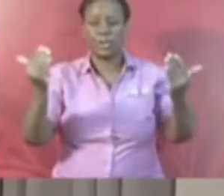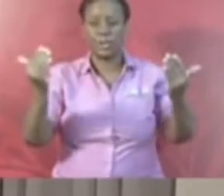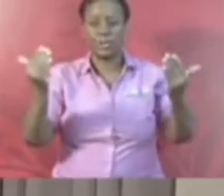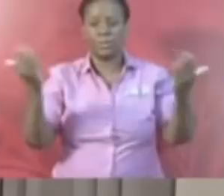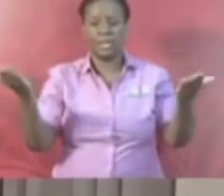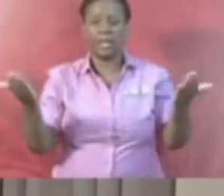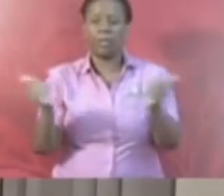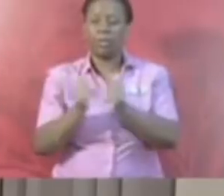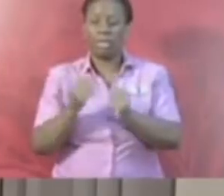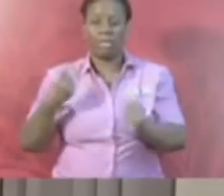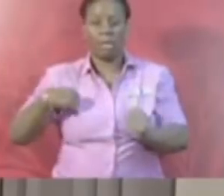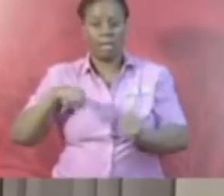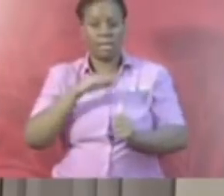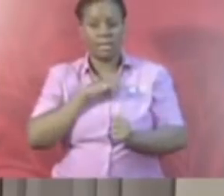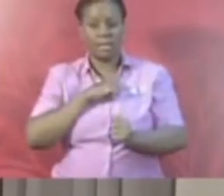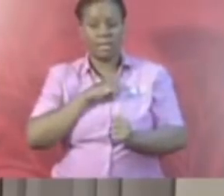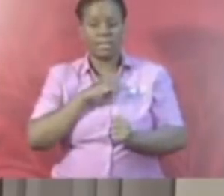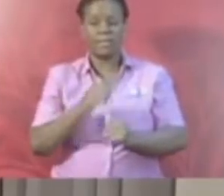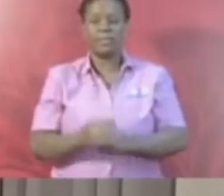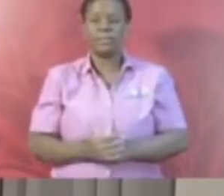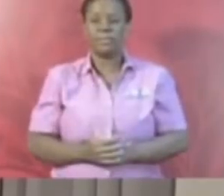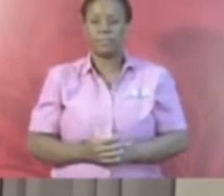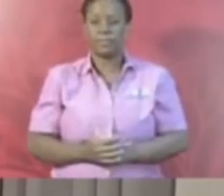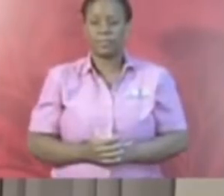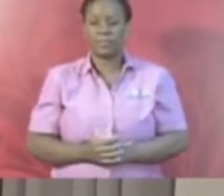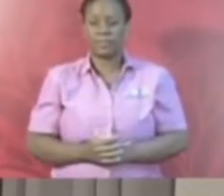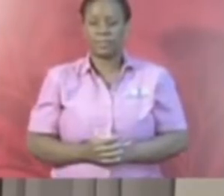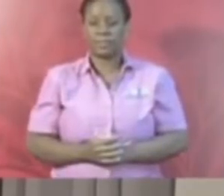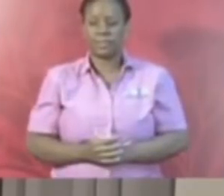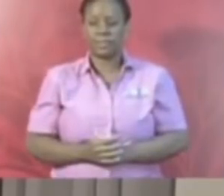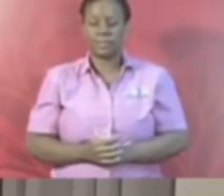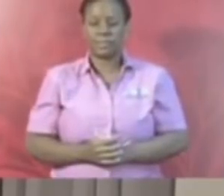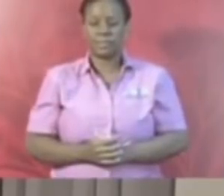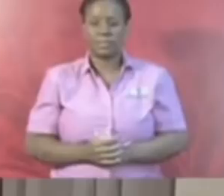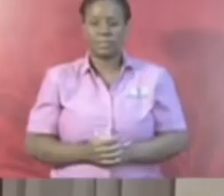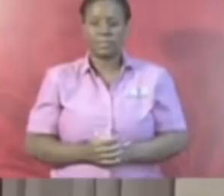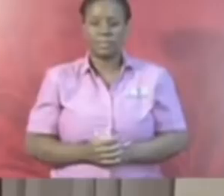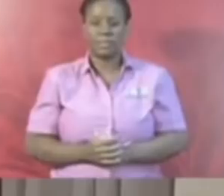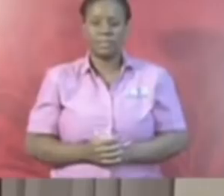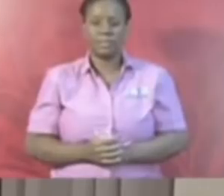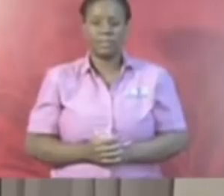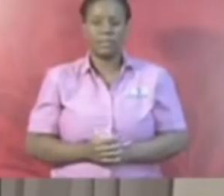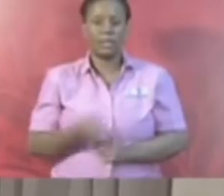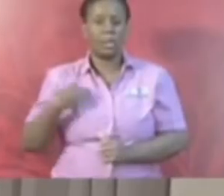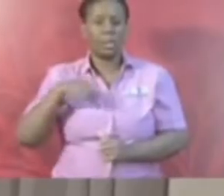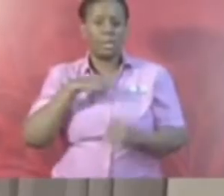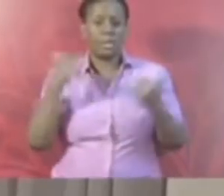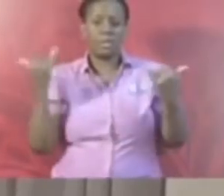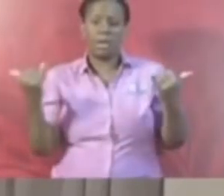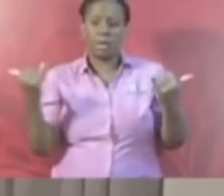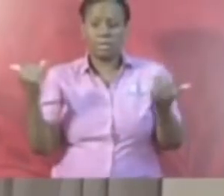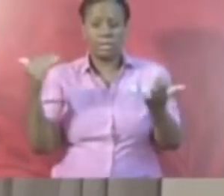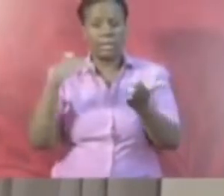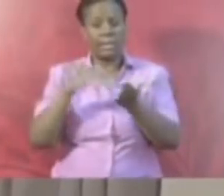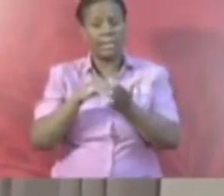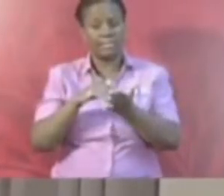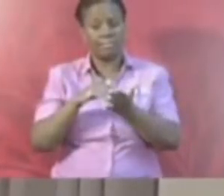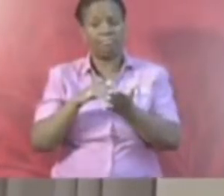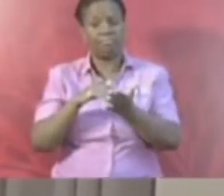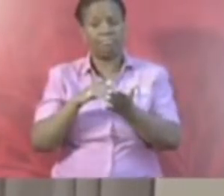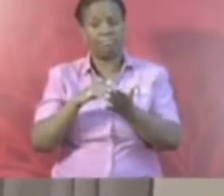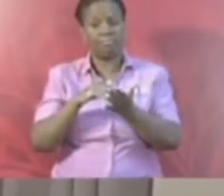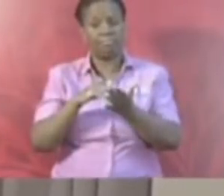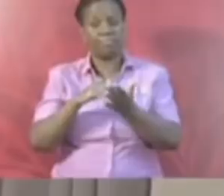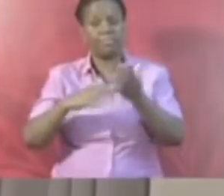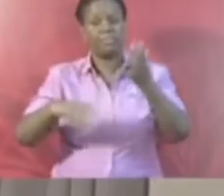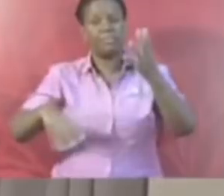not necessarily the cricket. That's good. We are here once again to account to the nation as to what is happening